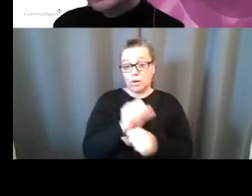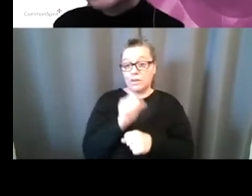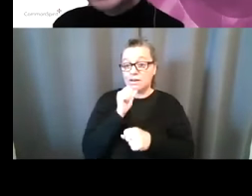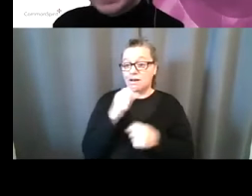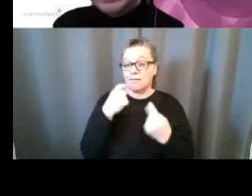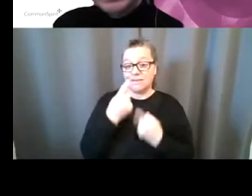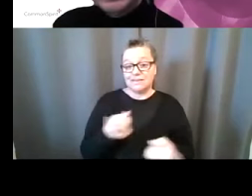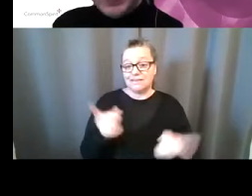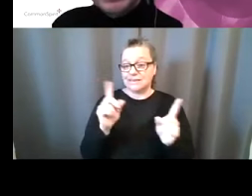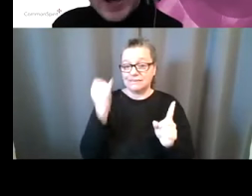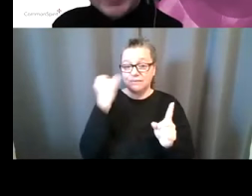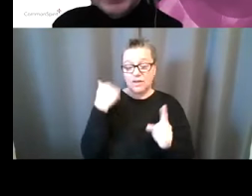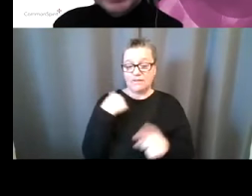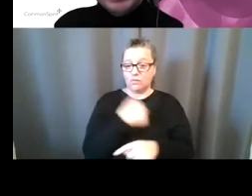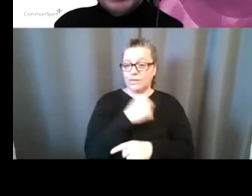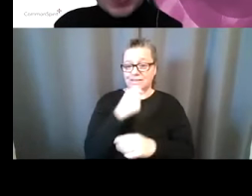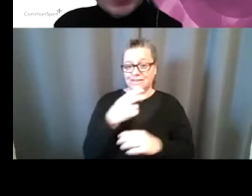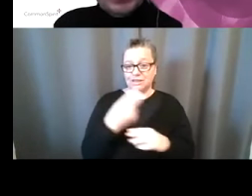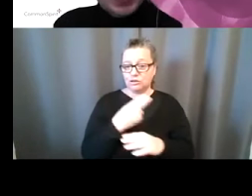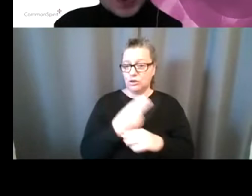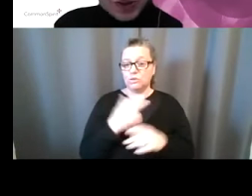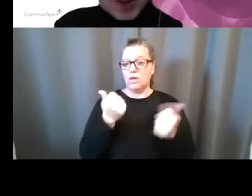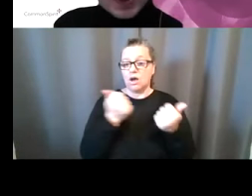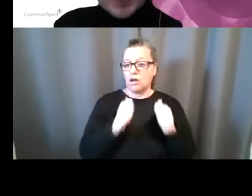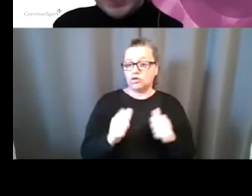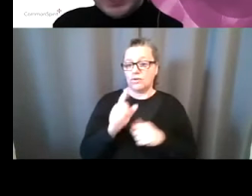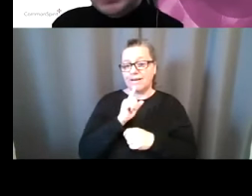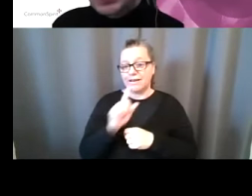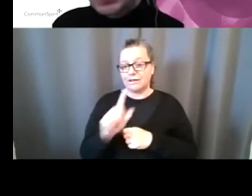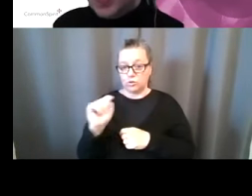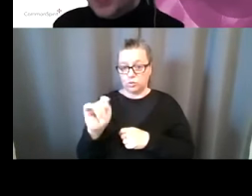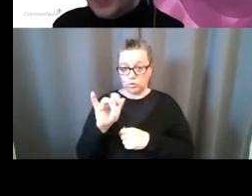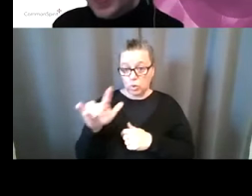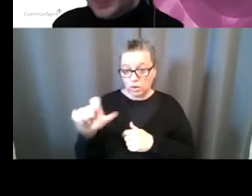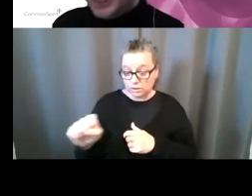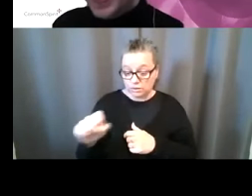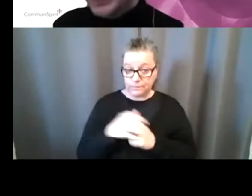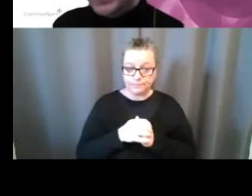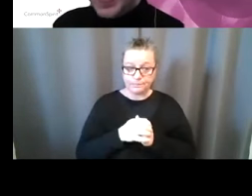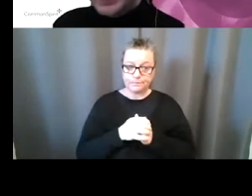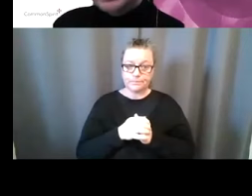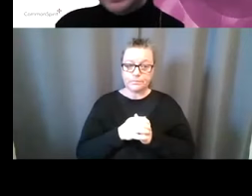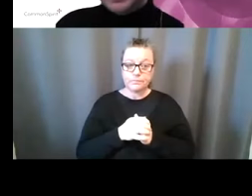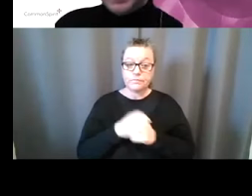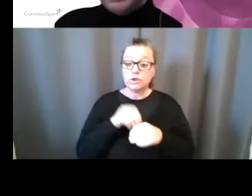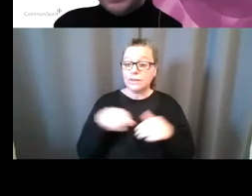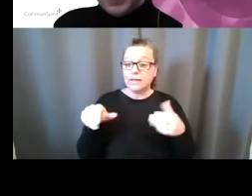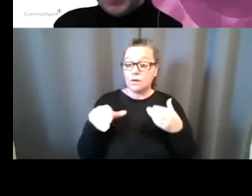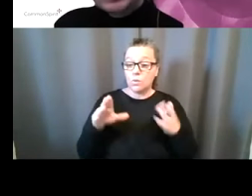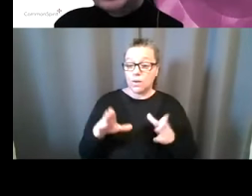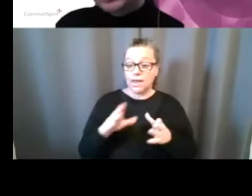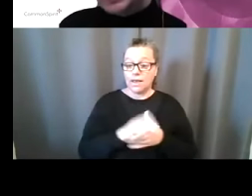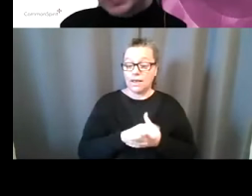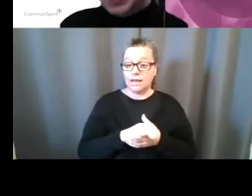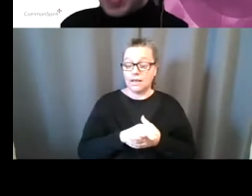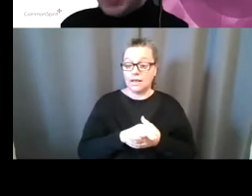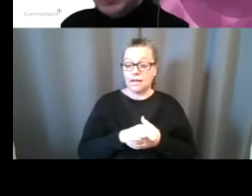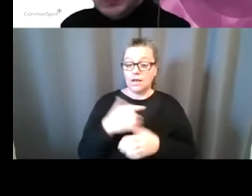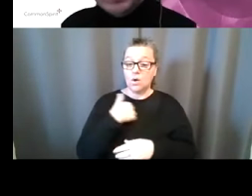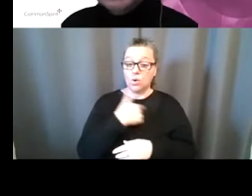if we did not use our tried and true tools. So in a way, we really